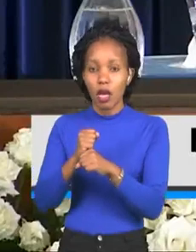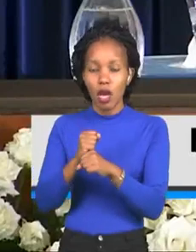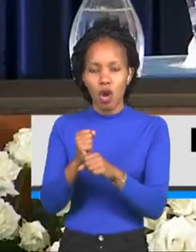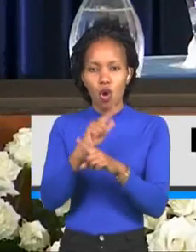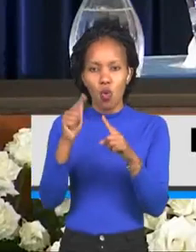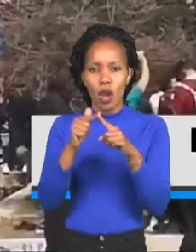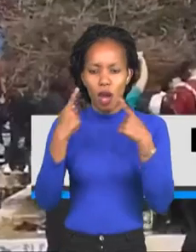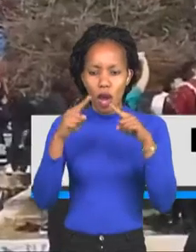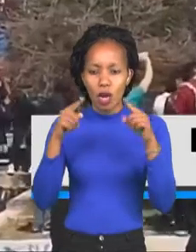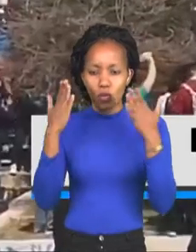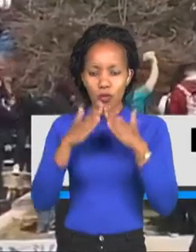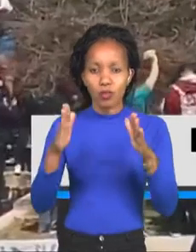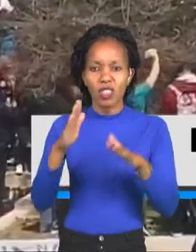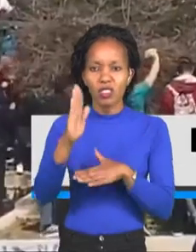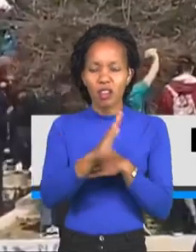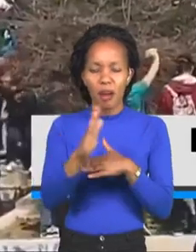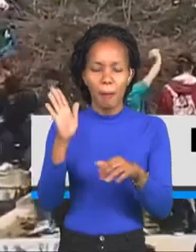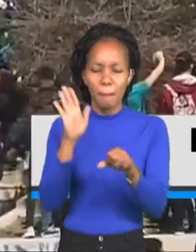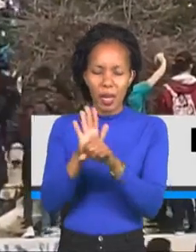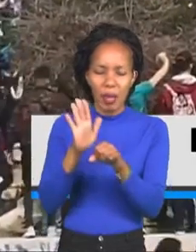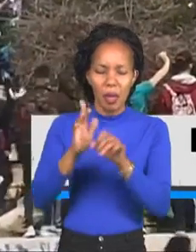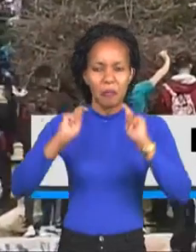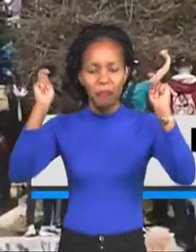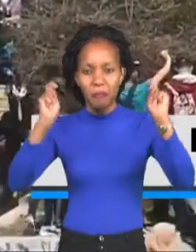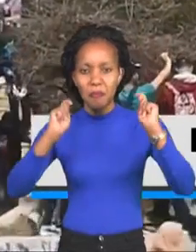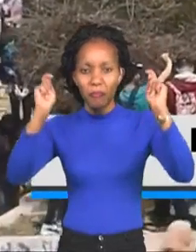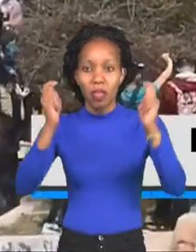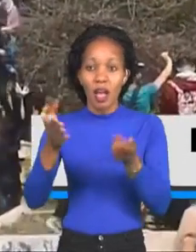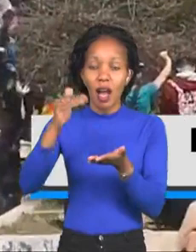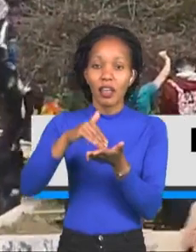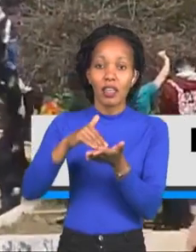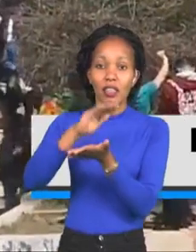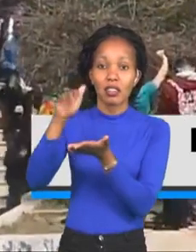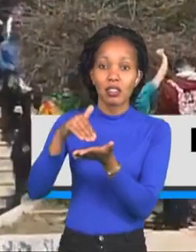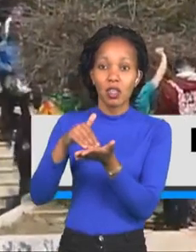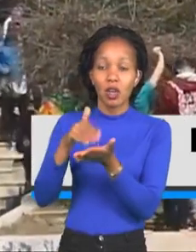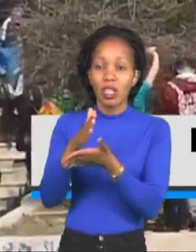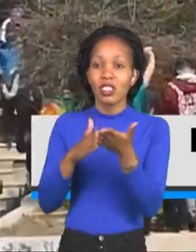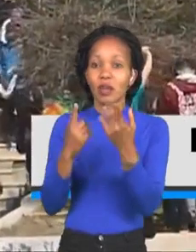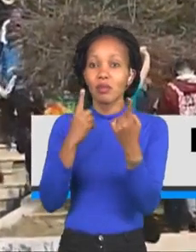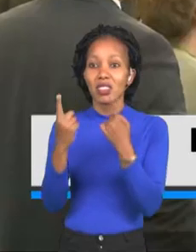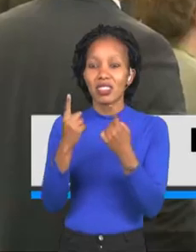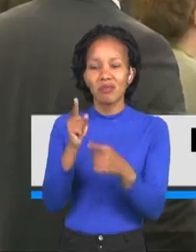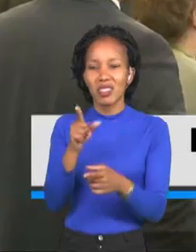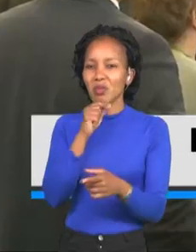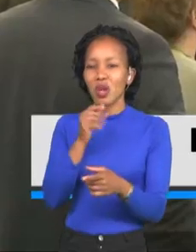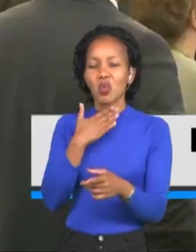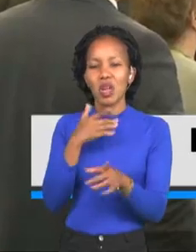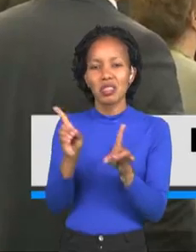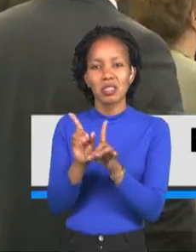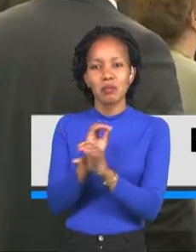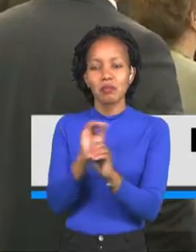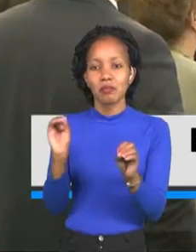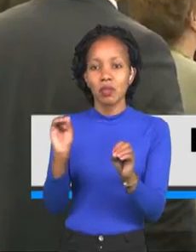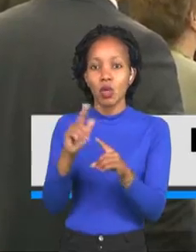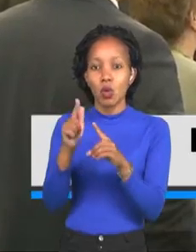announcement in parliament, hundreds of protesters took to streets in central Algiers, some chanting, "Ben Salah, go away." Upon stepping